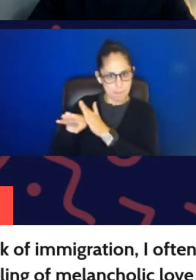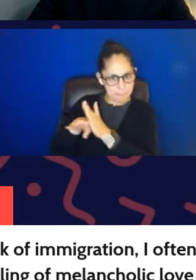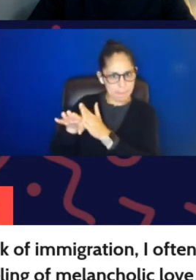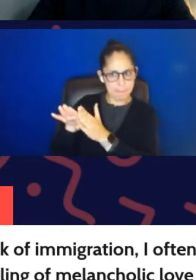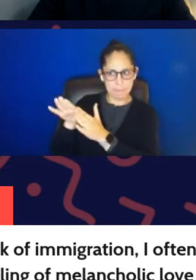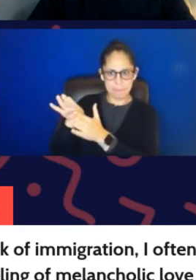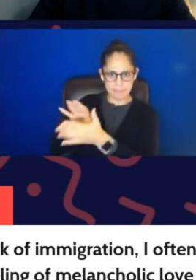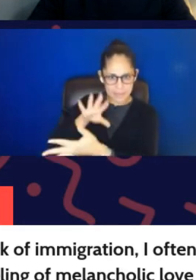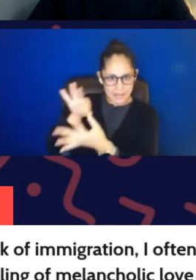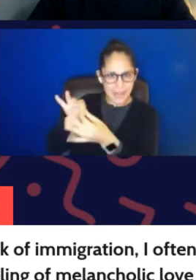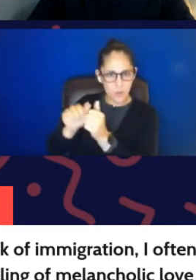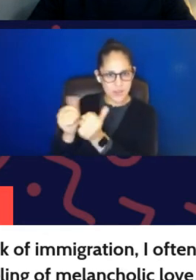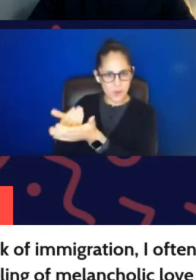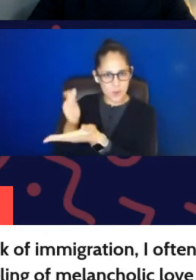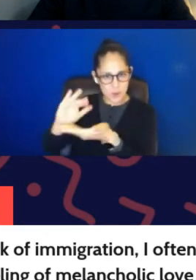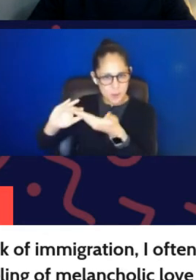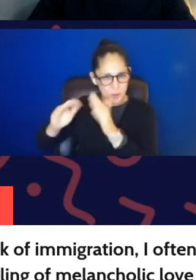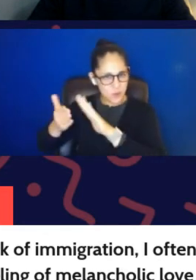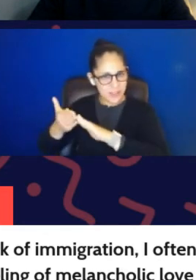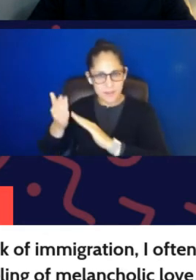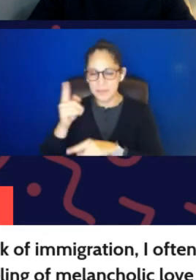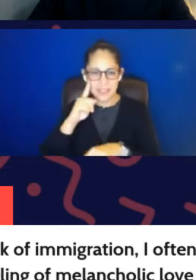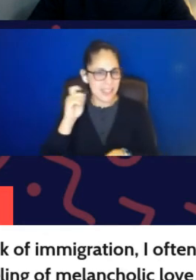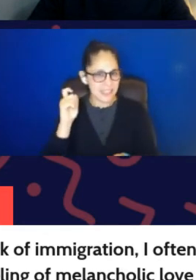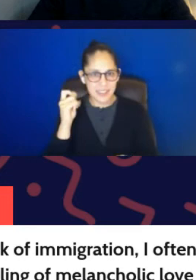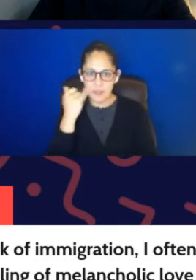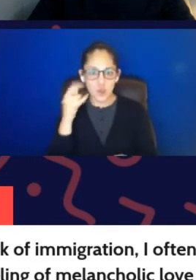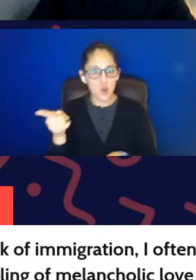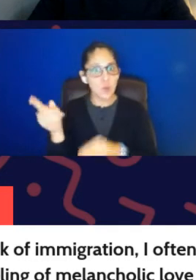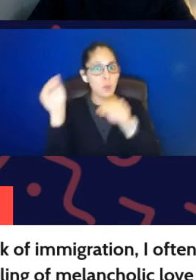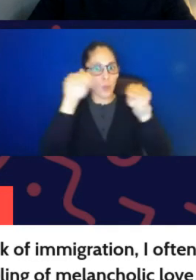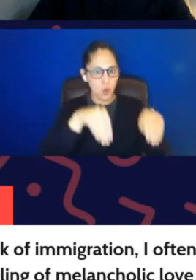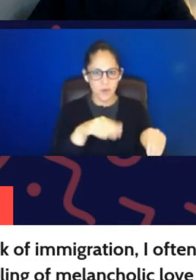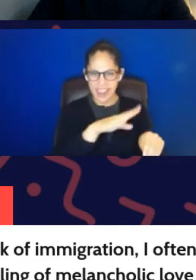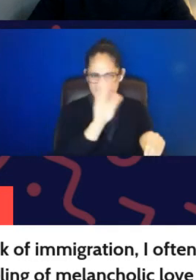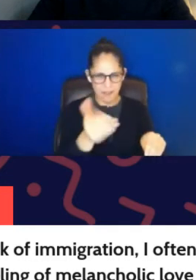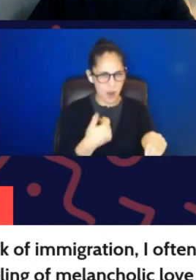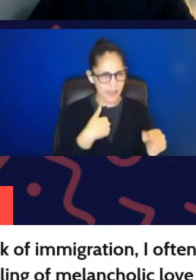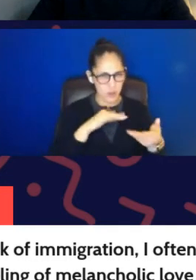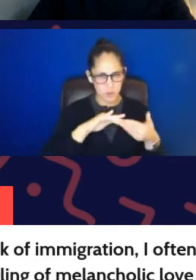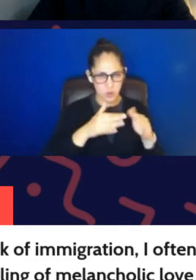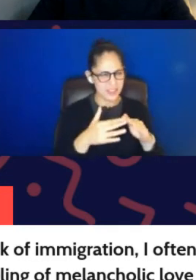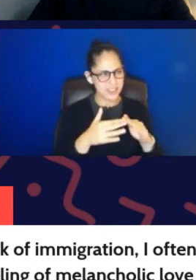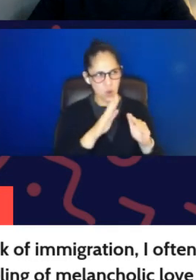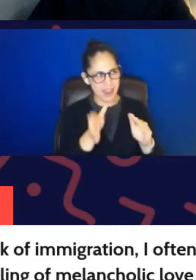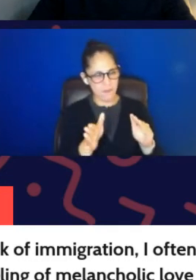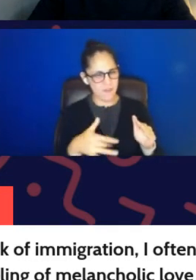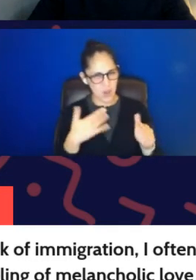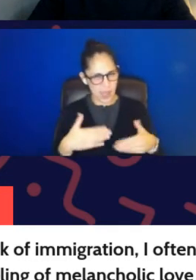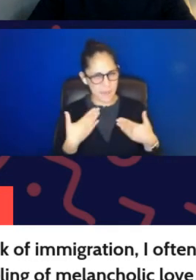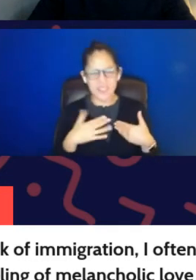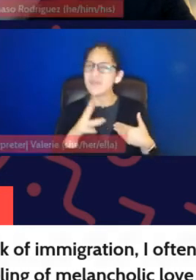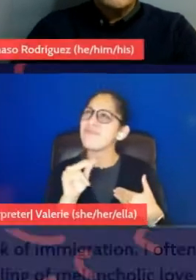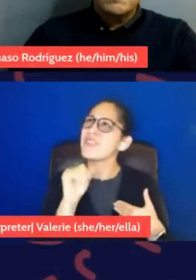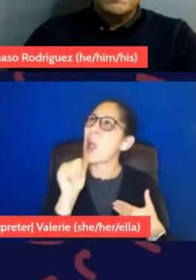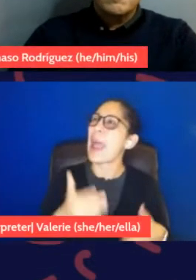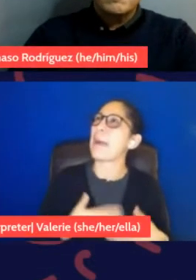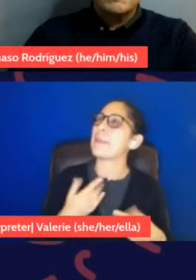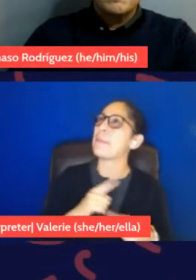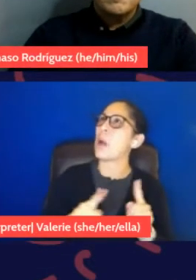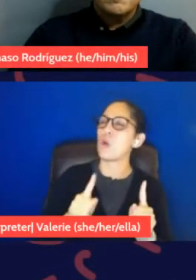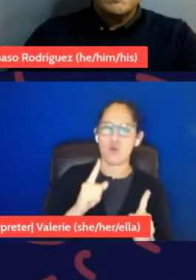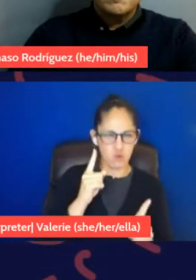otherwise you're never going to be happy where you are. Or happy is not the word. You're never going to feel right in the right place.